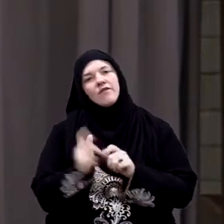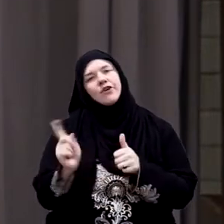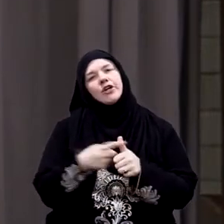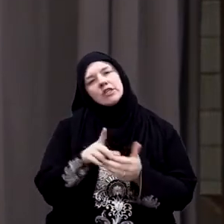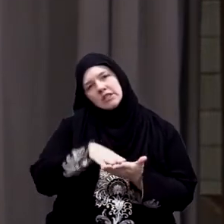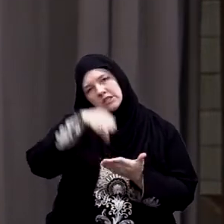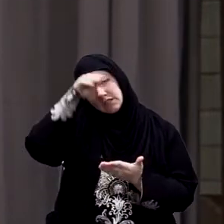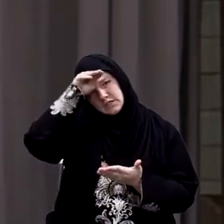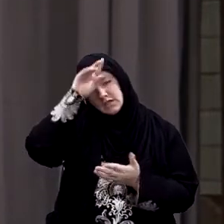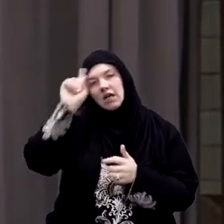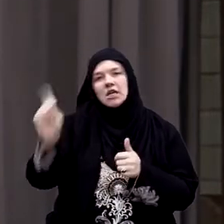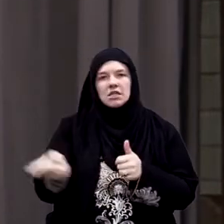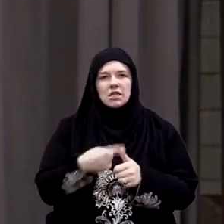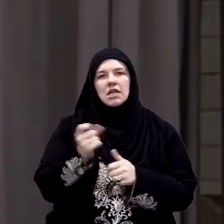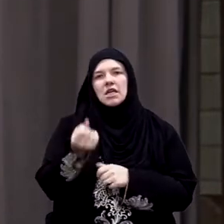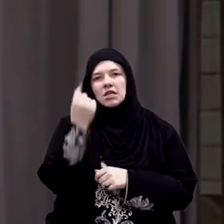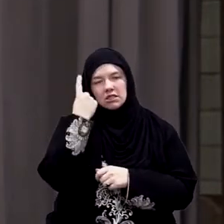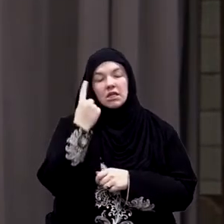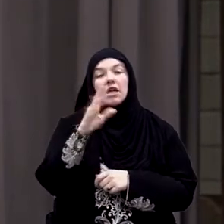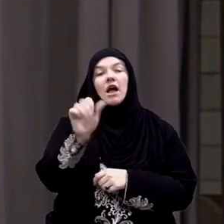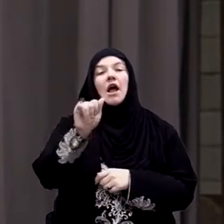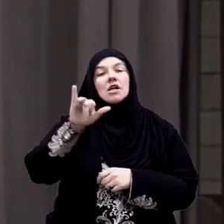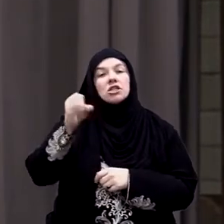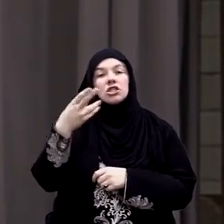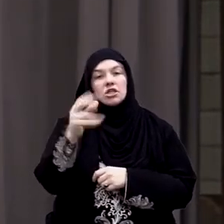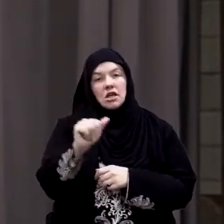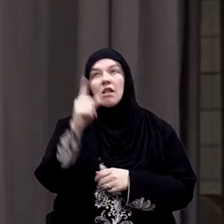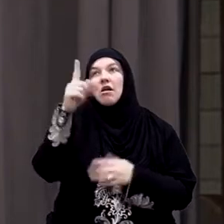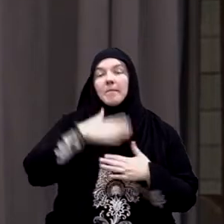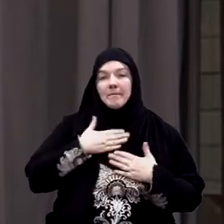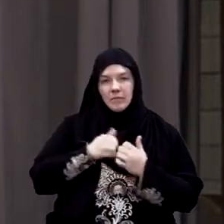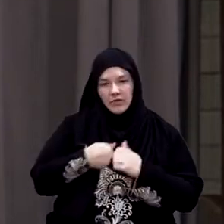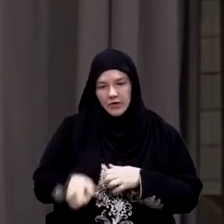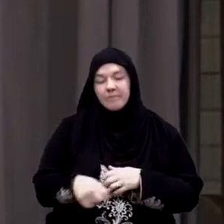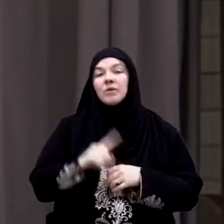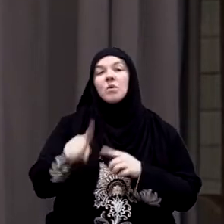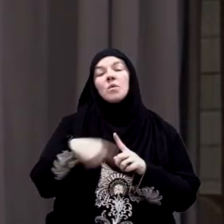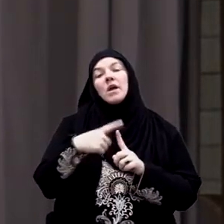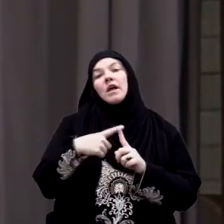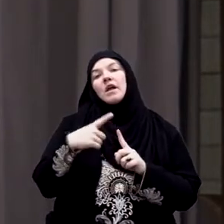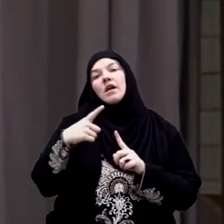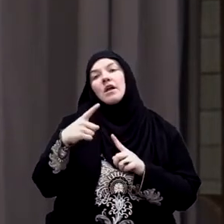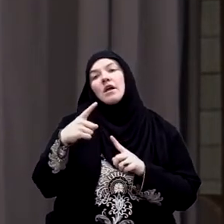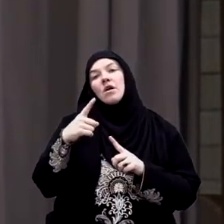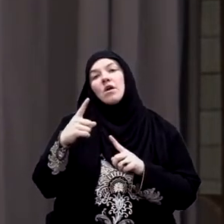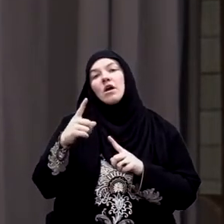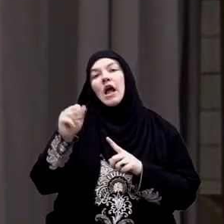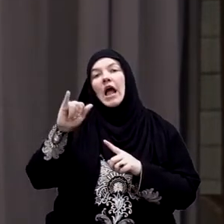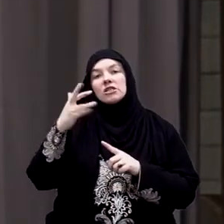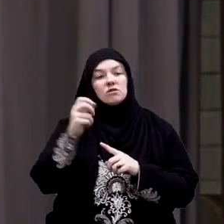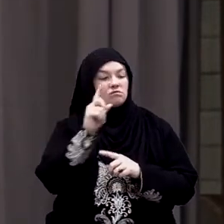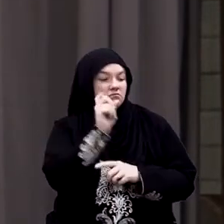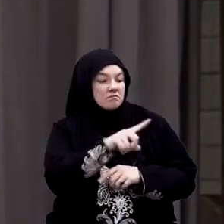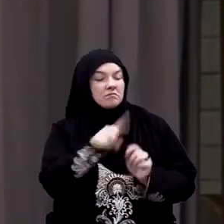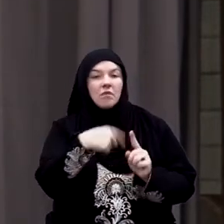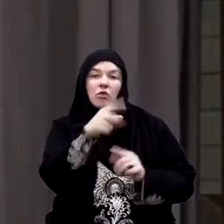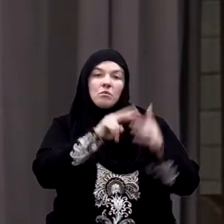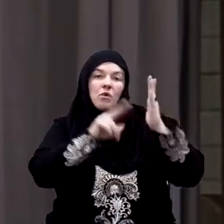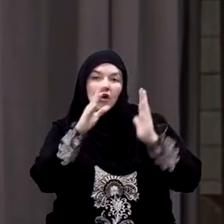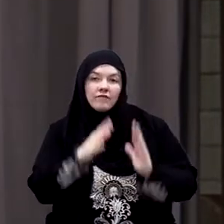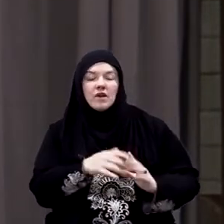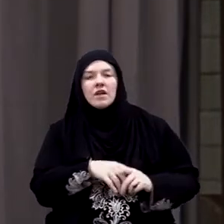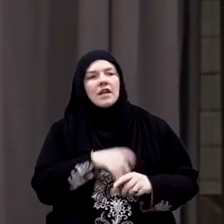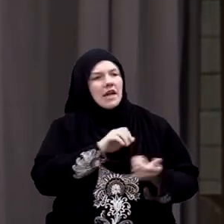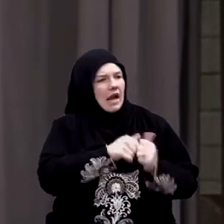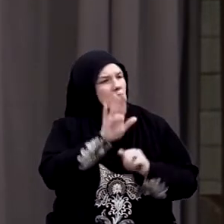it. So Aisha radiallahu anha, when she was asked about the Prophet sallallahu alayhi wasallam